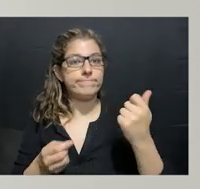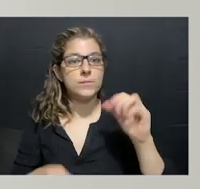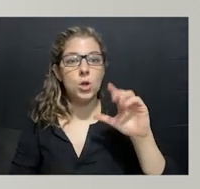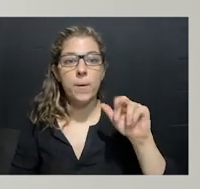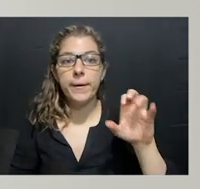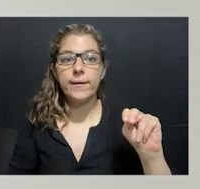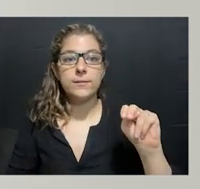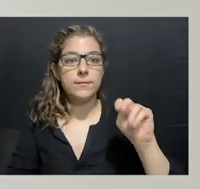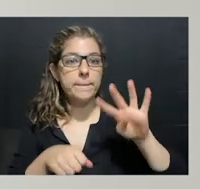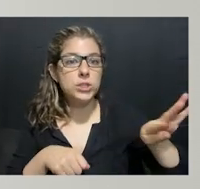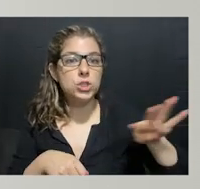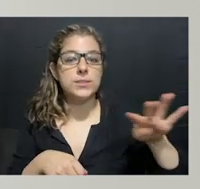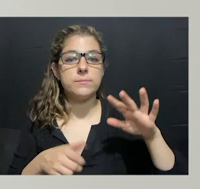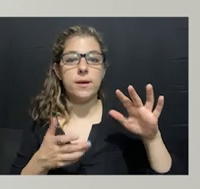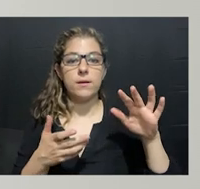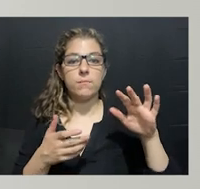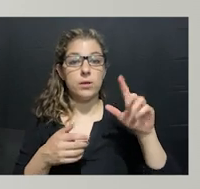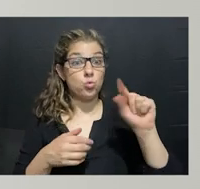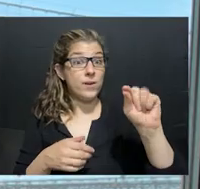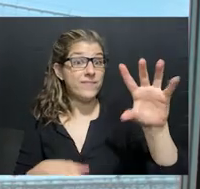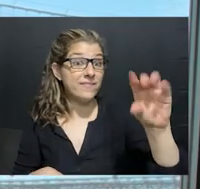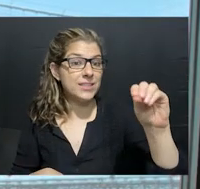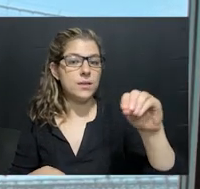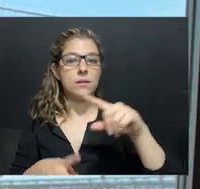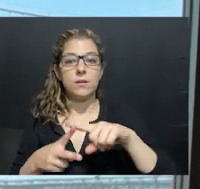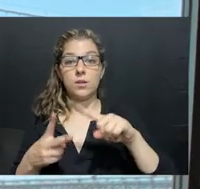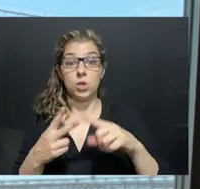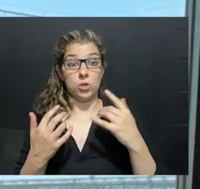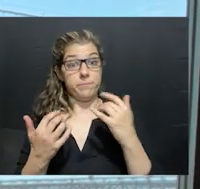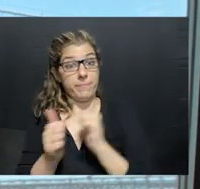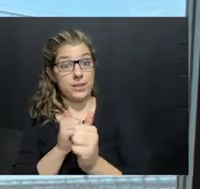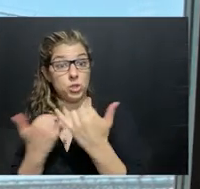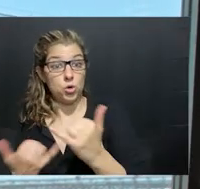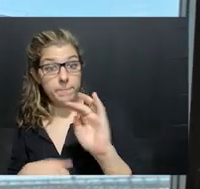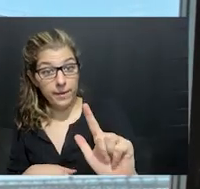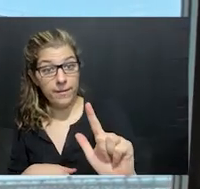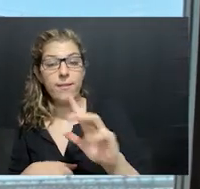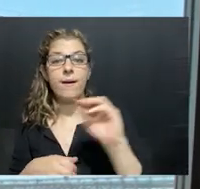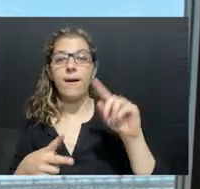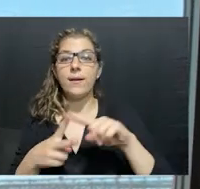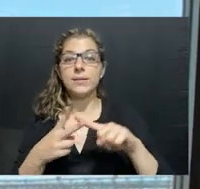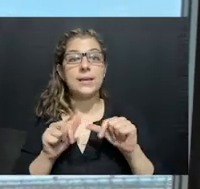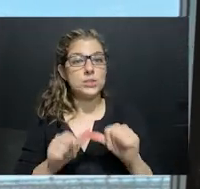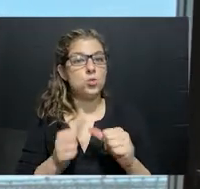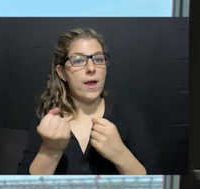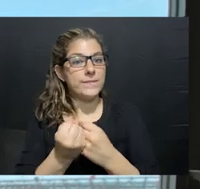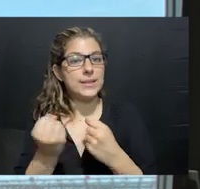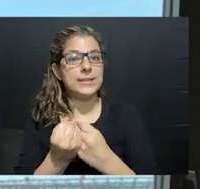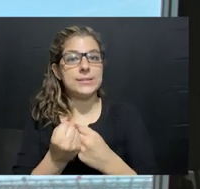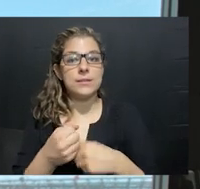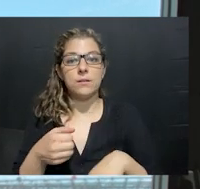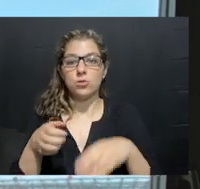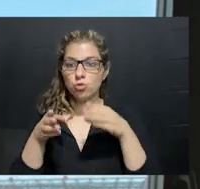carbon emissions by 2050. Passage of current bills and the continued advocacy, street